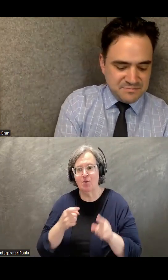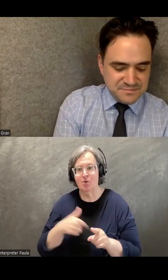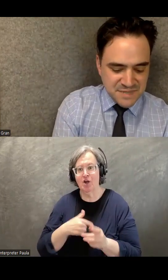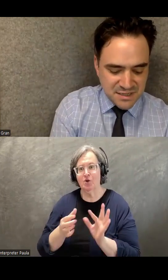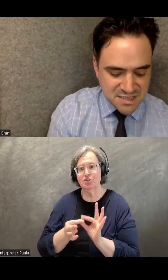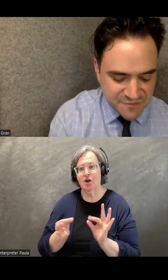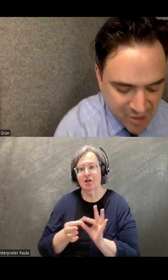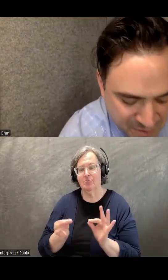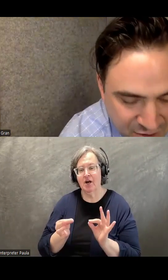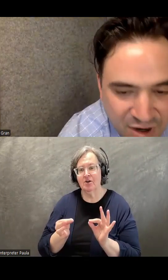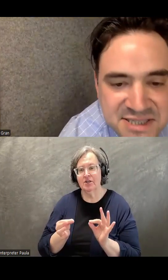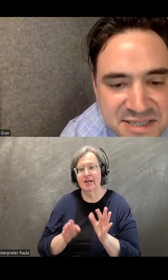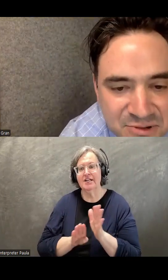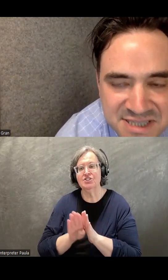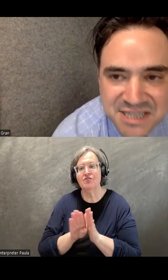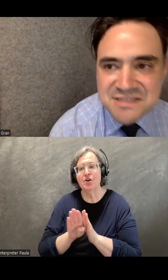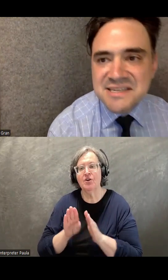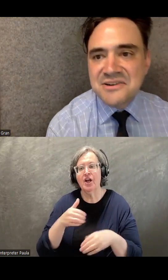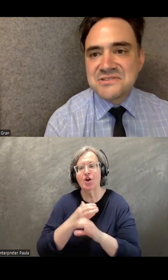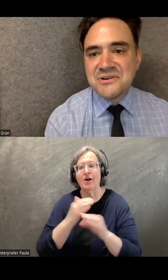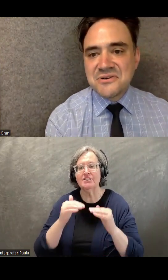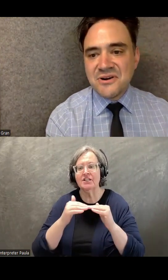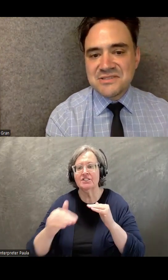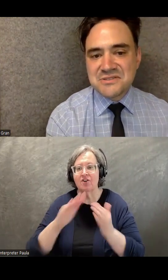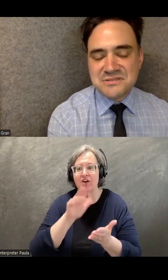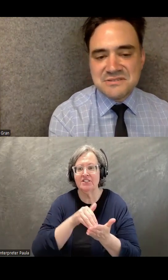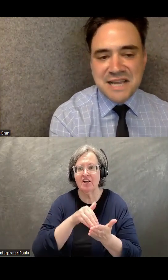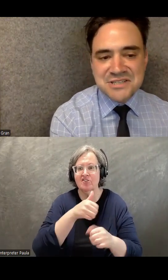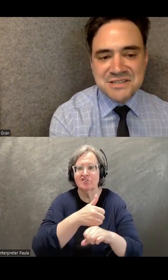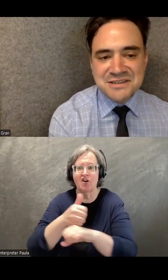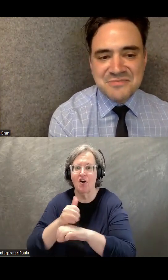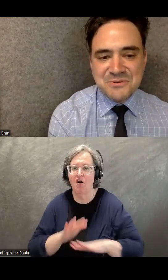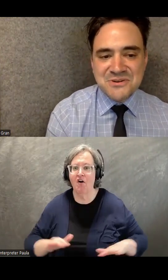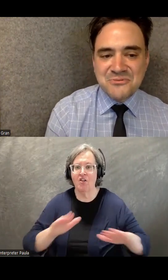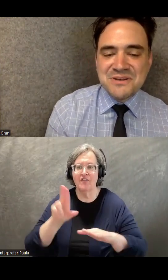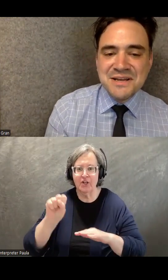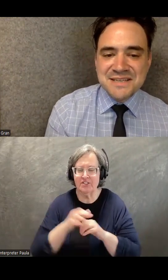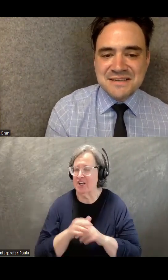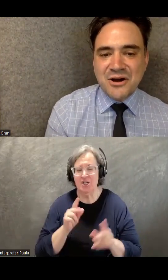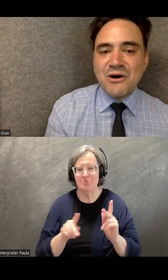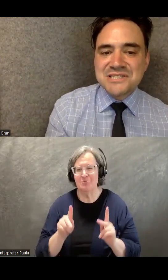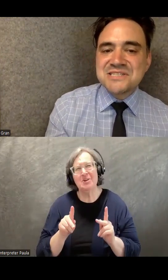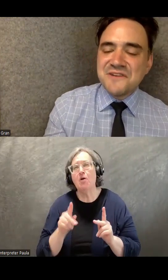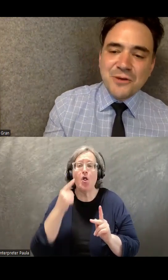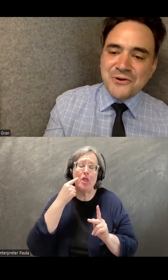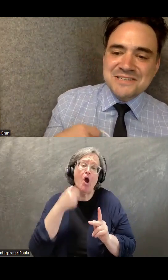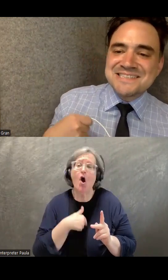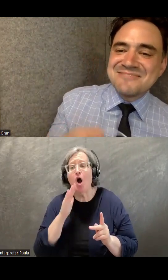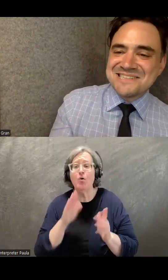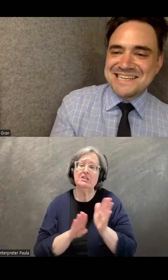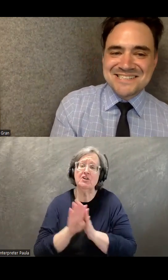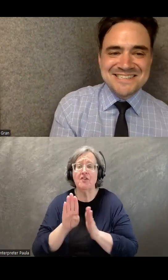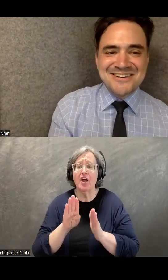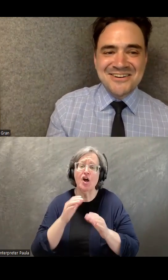about developing crisis stabilization centers all across the nation. People they think, oh, I'll just develop a